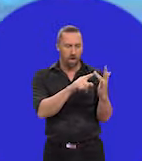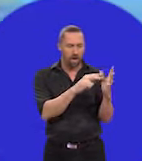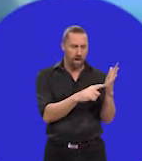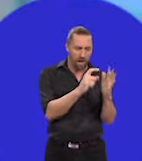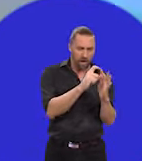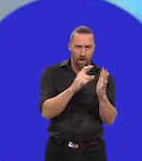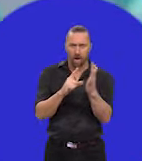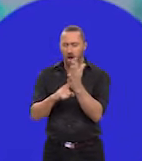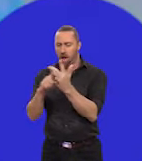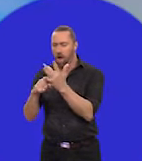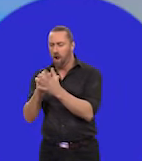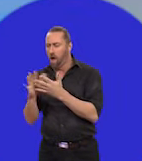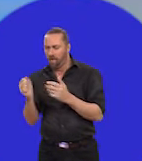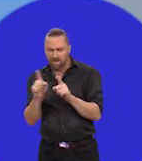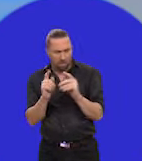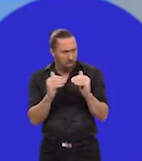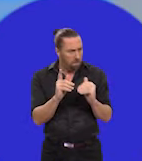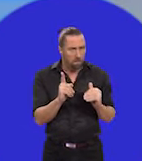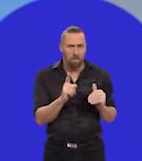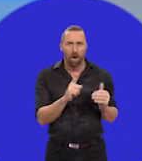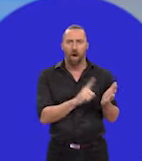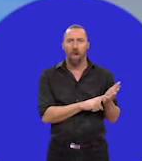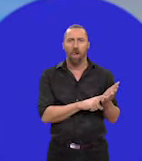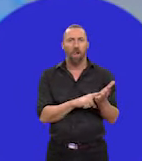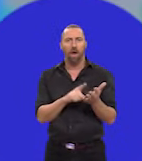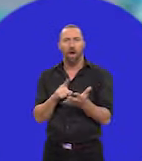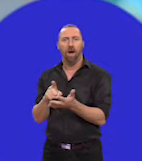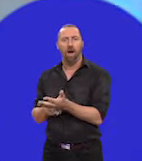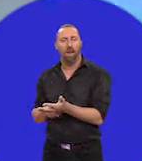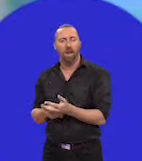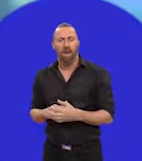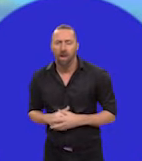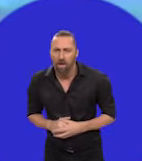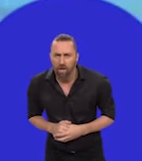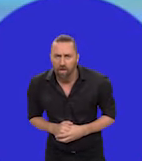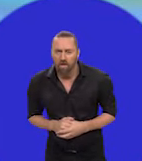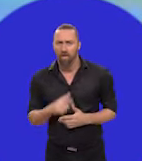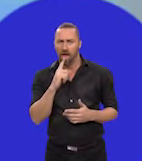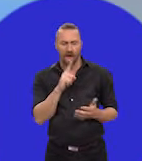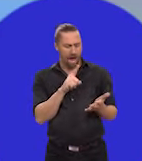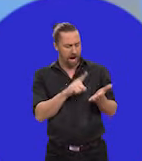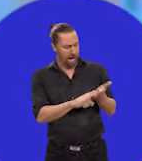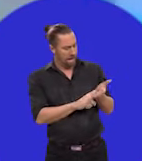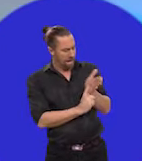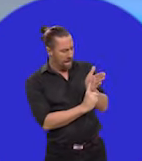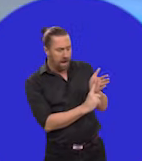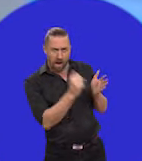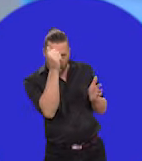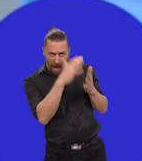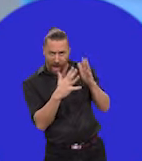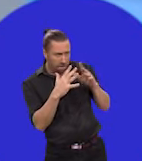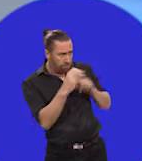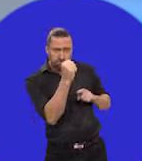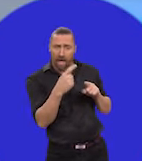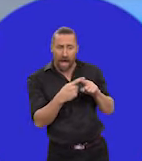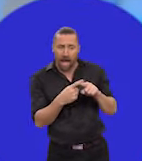Leonard and Lila both begin with the L. Do you know which letter represents L?